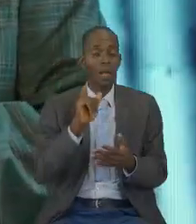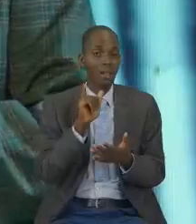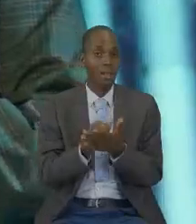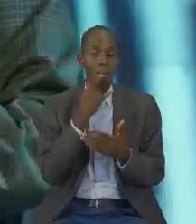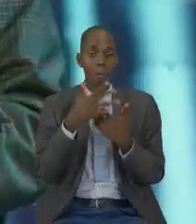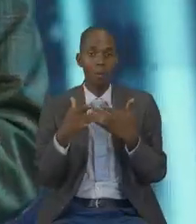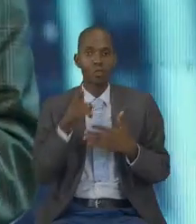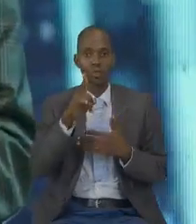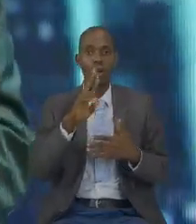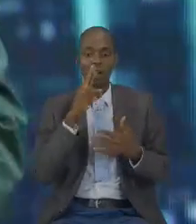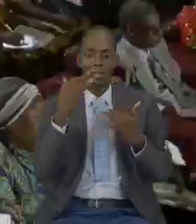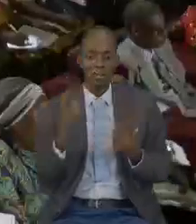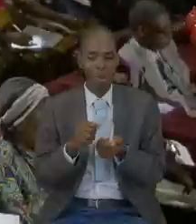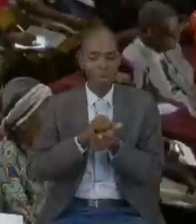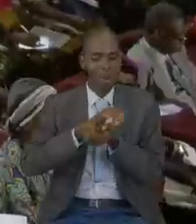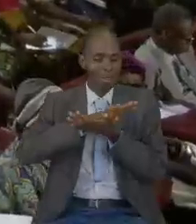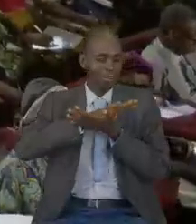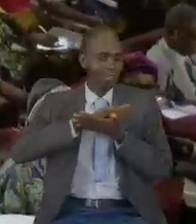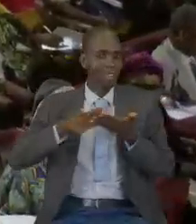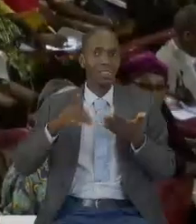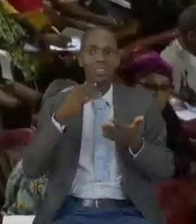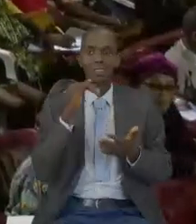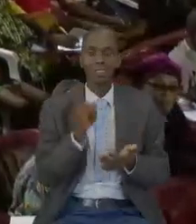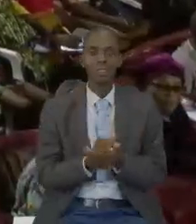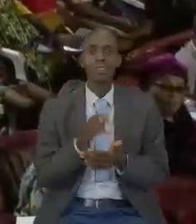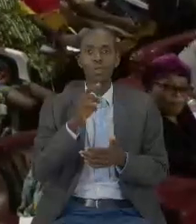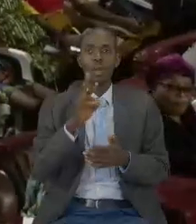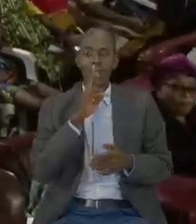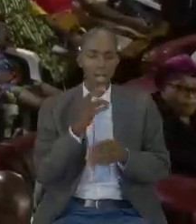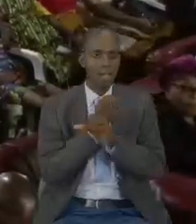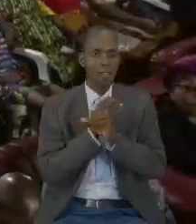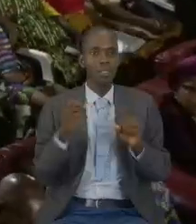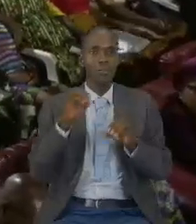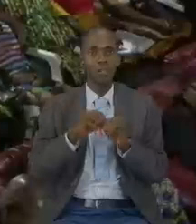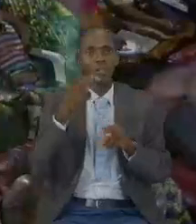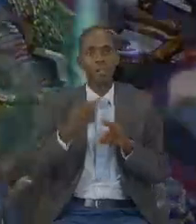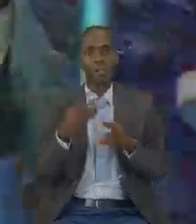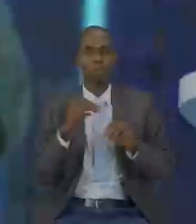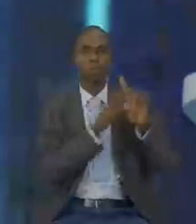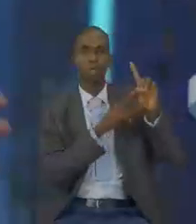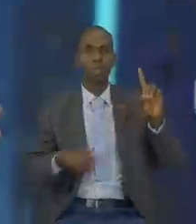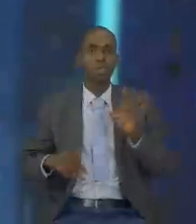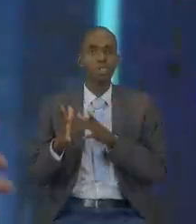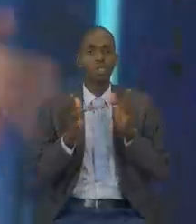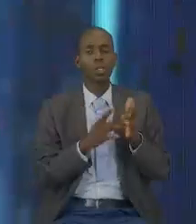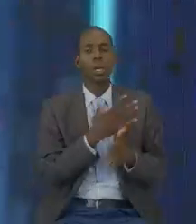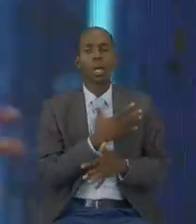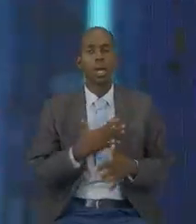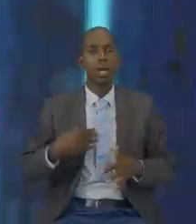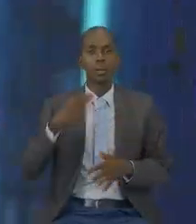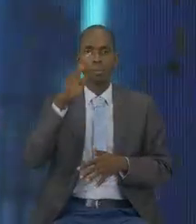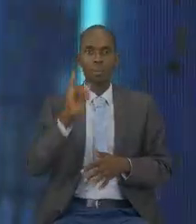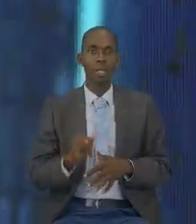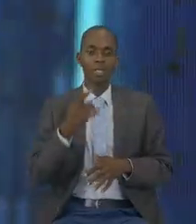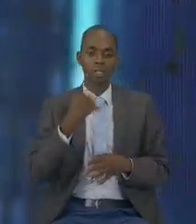you are clean. And it says we are justified in the name of the Lord Jesus and by the